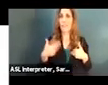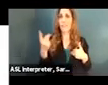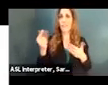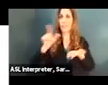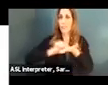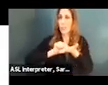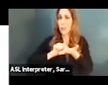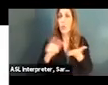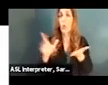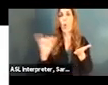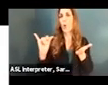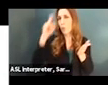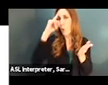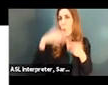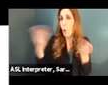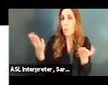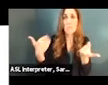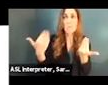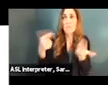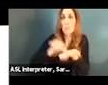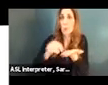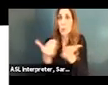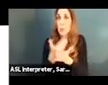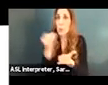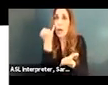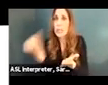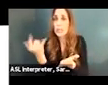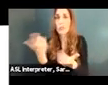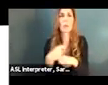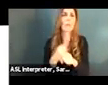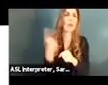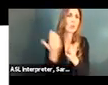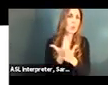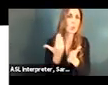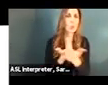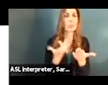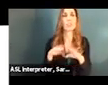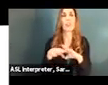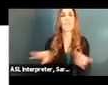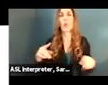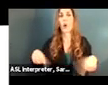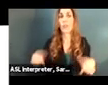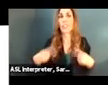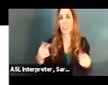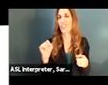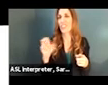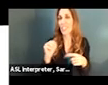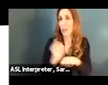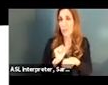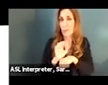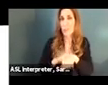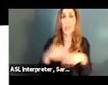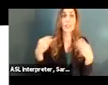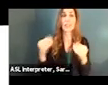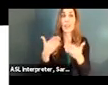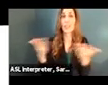also always open to printing new things. We're also constantly making new things. So this is a floor wheelchair that Tom worked on. We're sewing things like